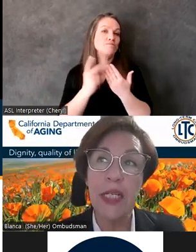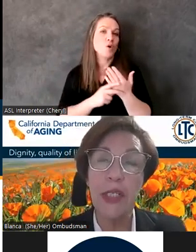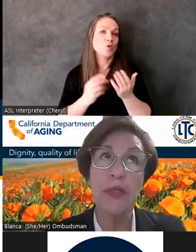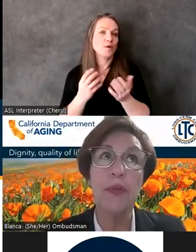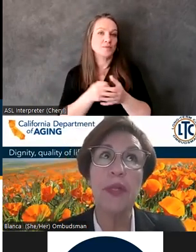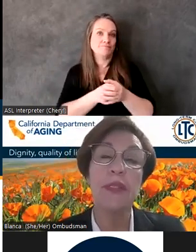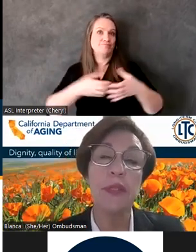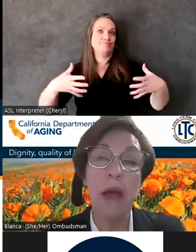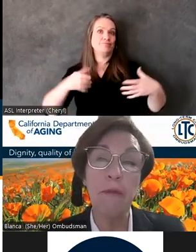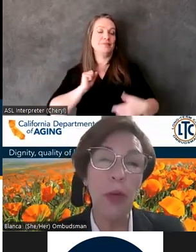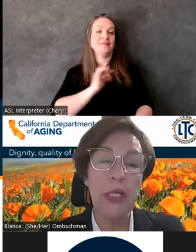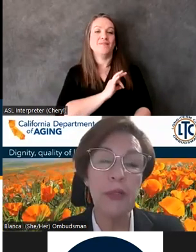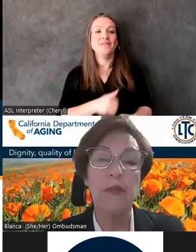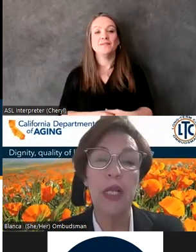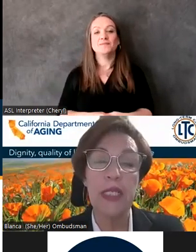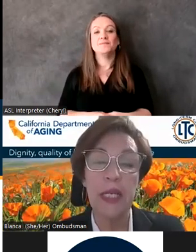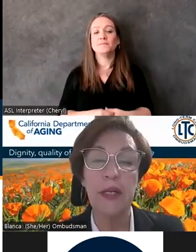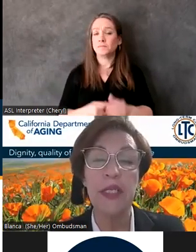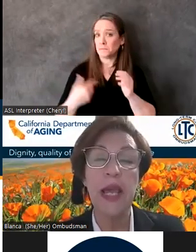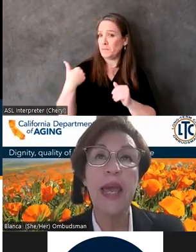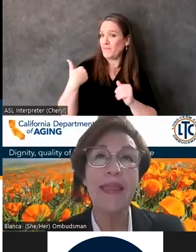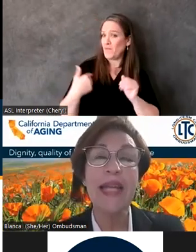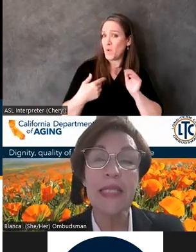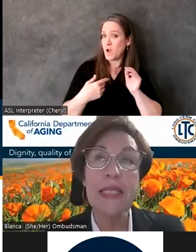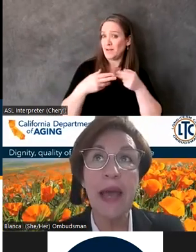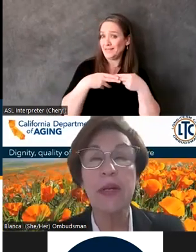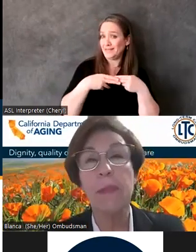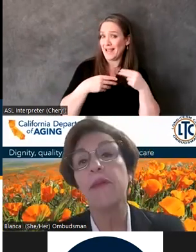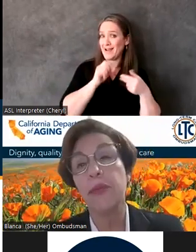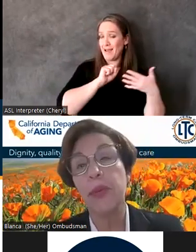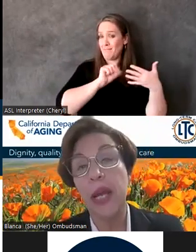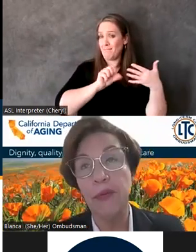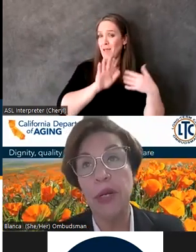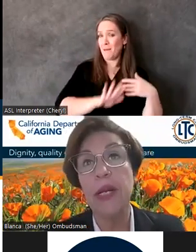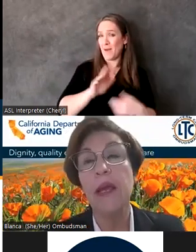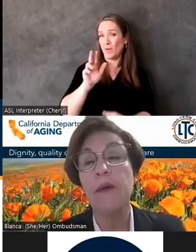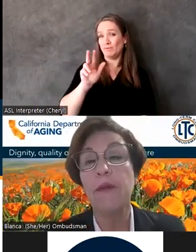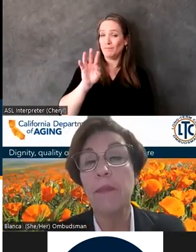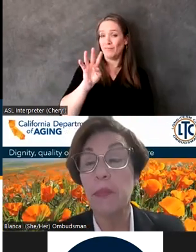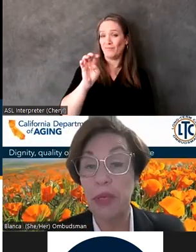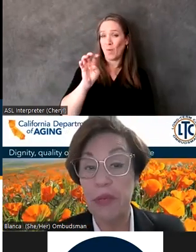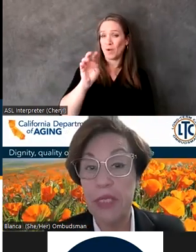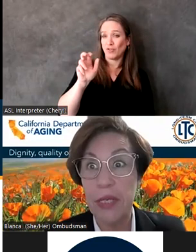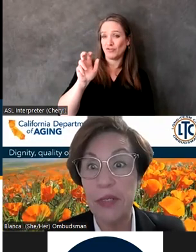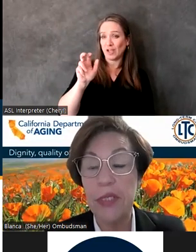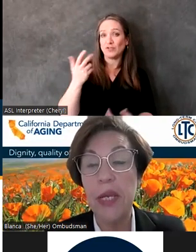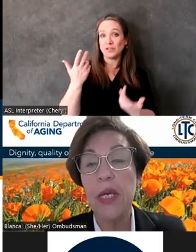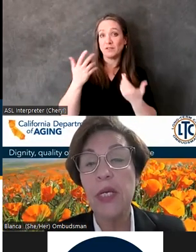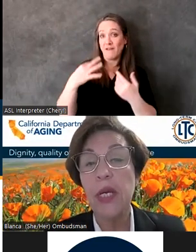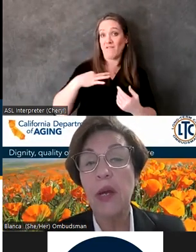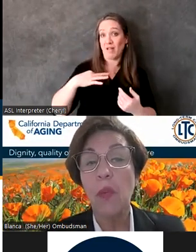slides, I showed you that there's about 400 volunteers. That's down about 300 from the previous